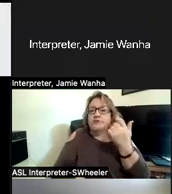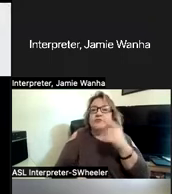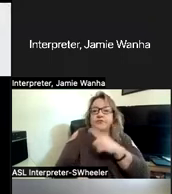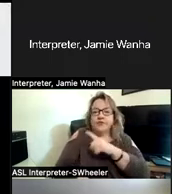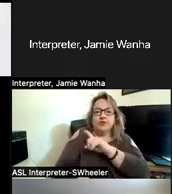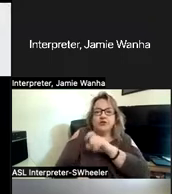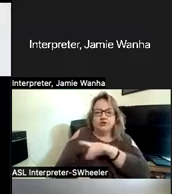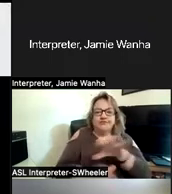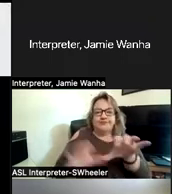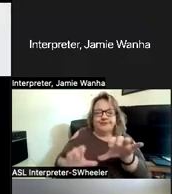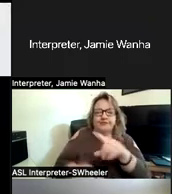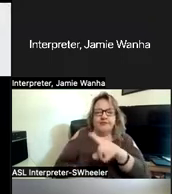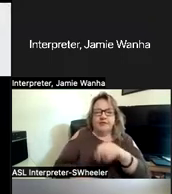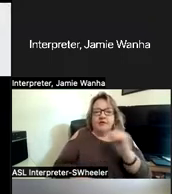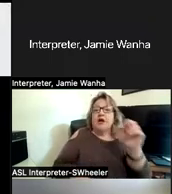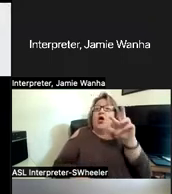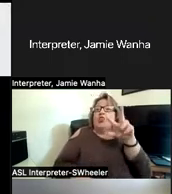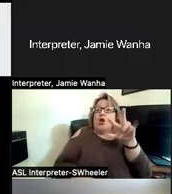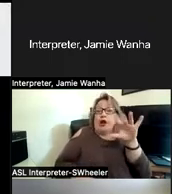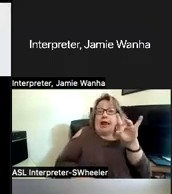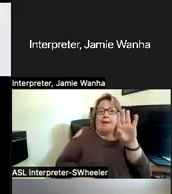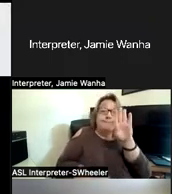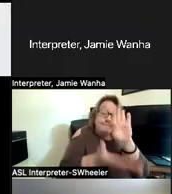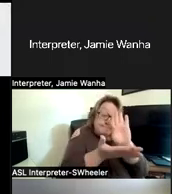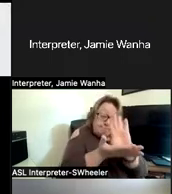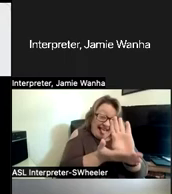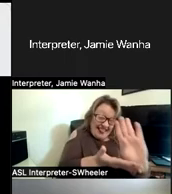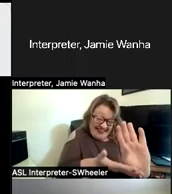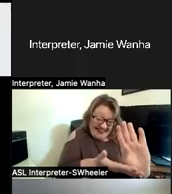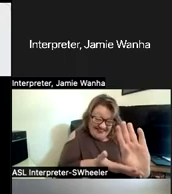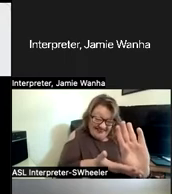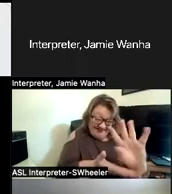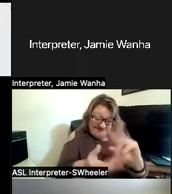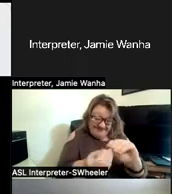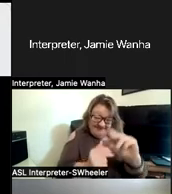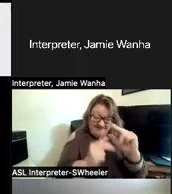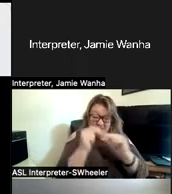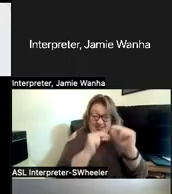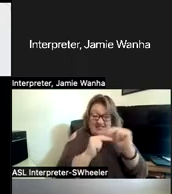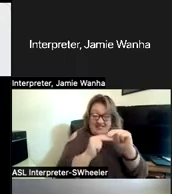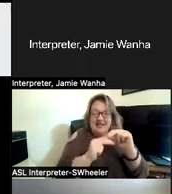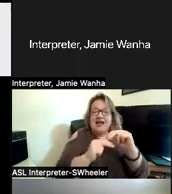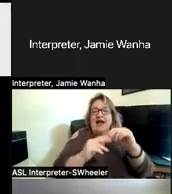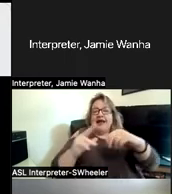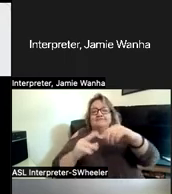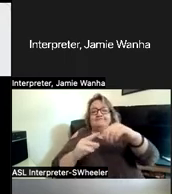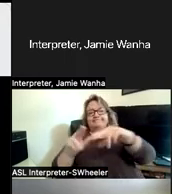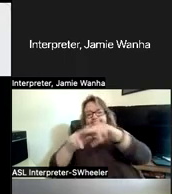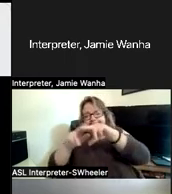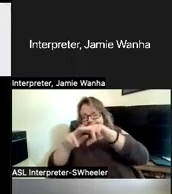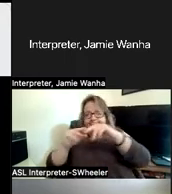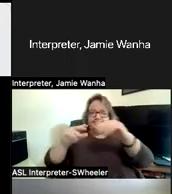infrastructure. $38 billion because of damage to buildings and infrastructure, about